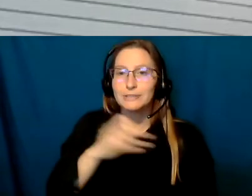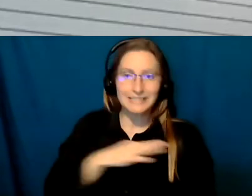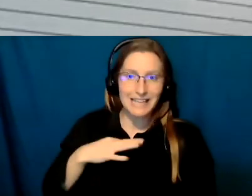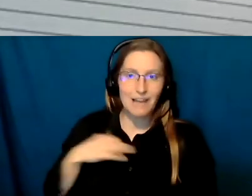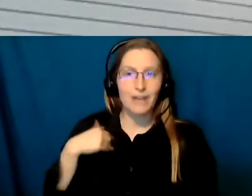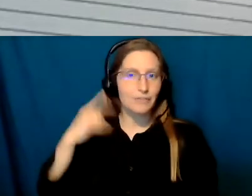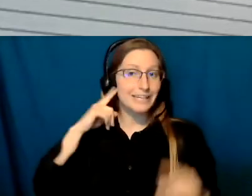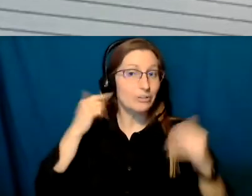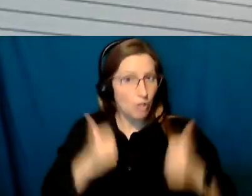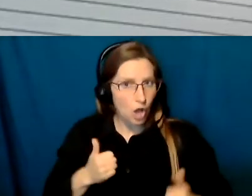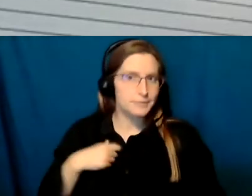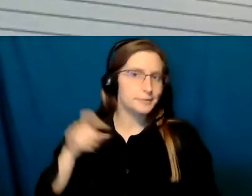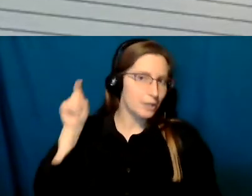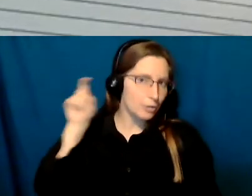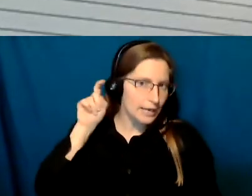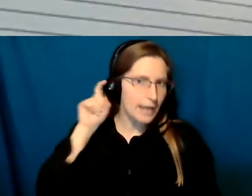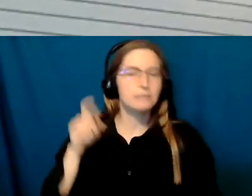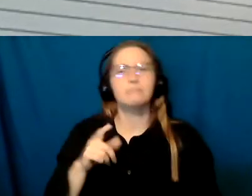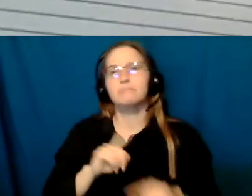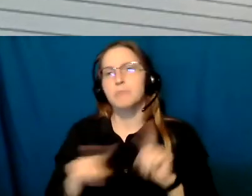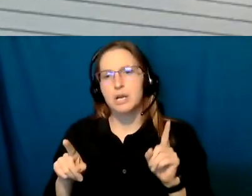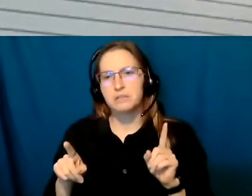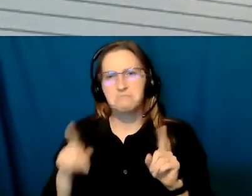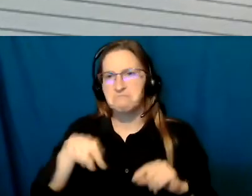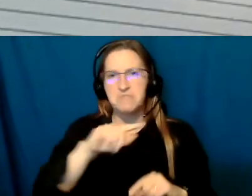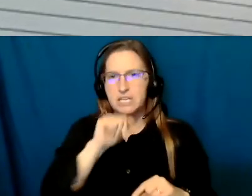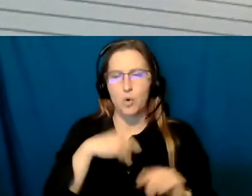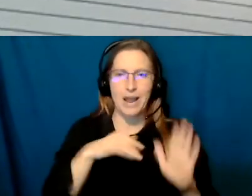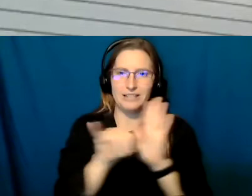loss, but they don't seem to